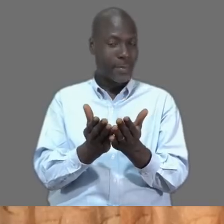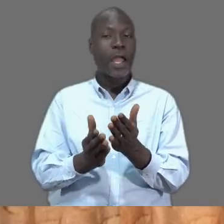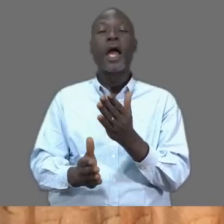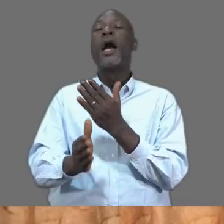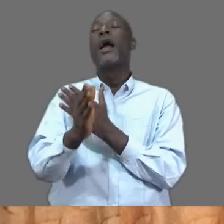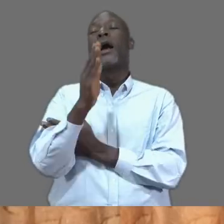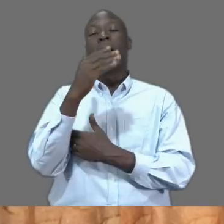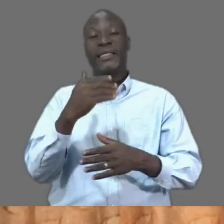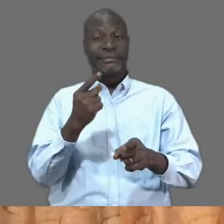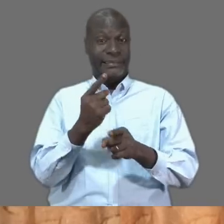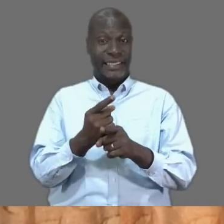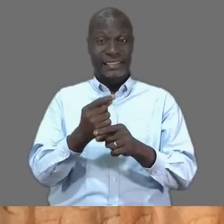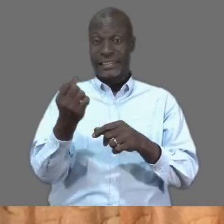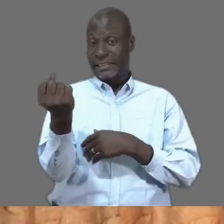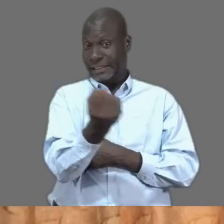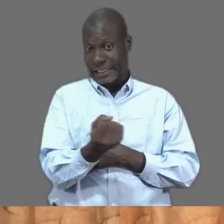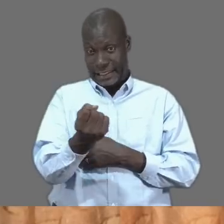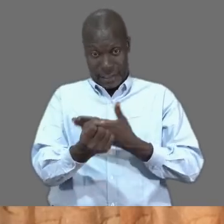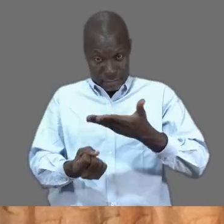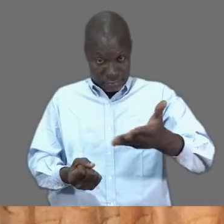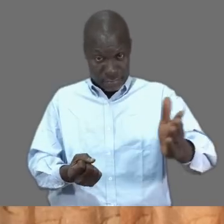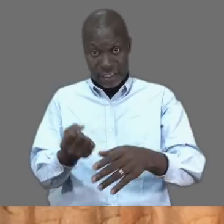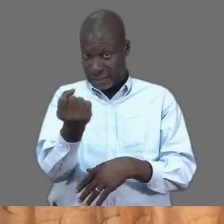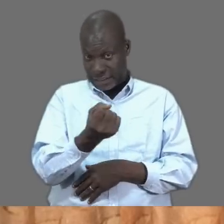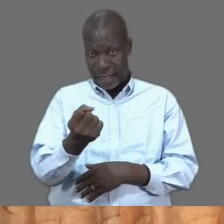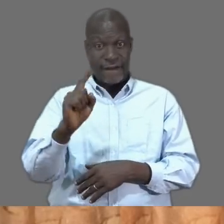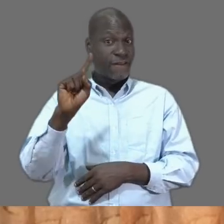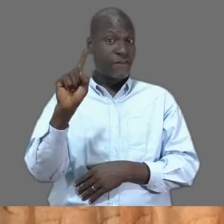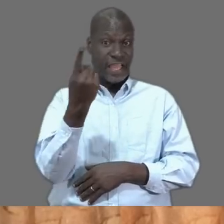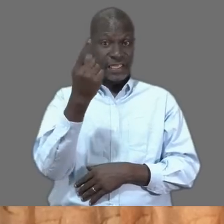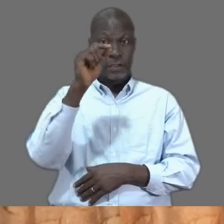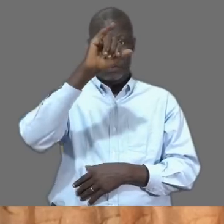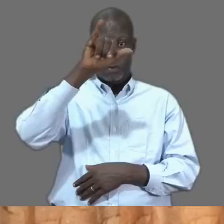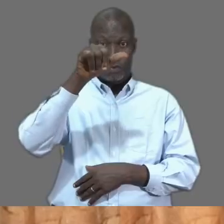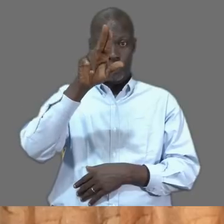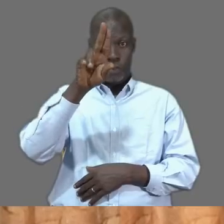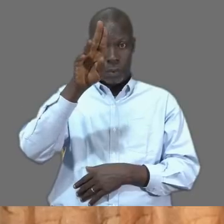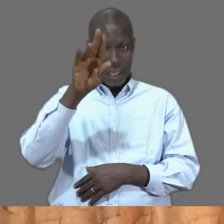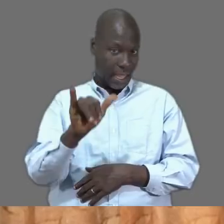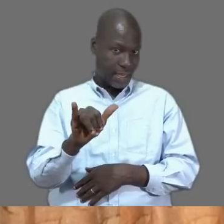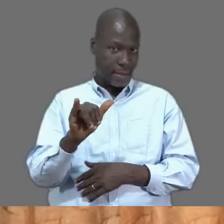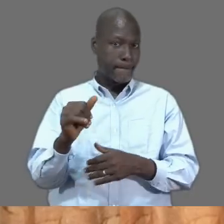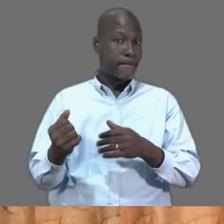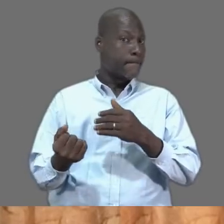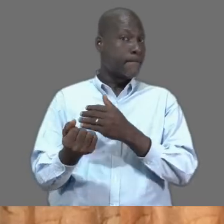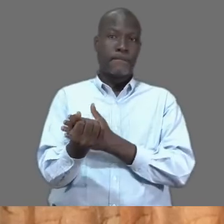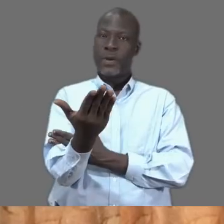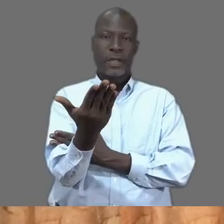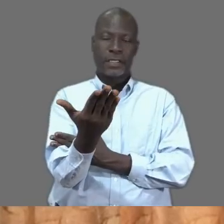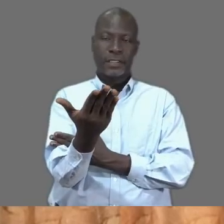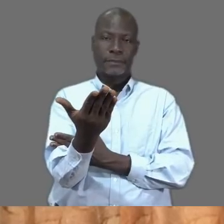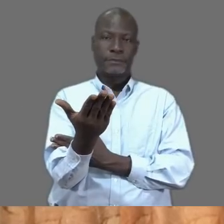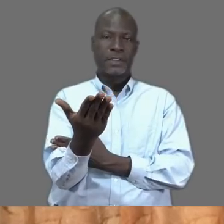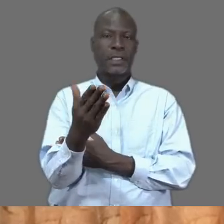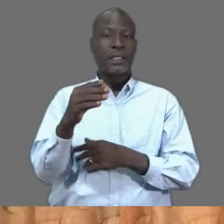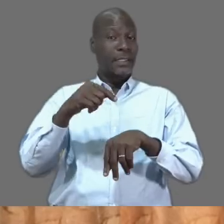a eya memeneda a edi animo yi eya 1st July anopa jumadie no ba